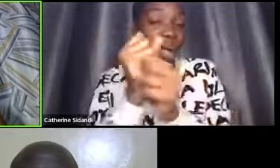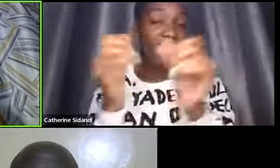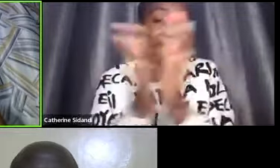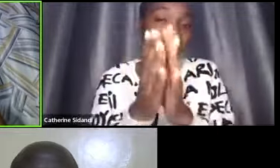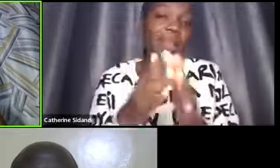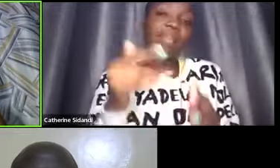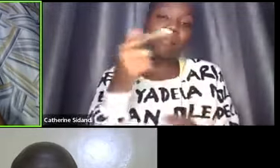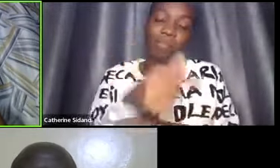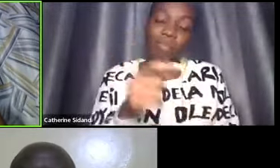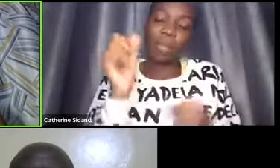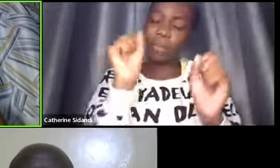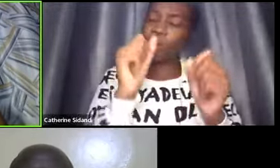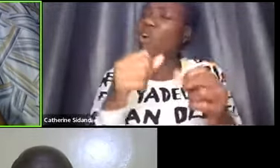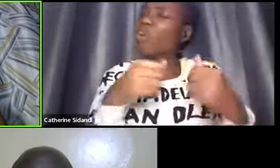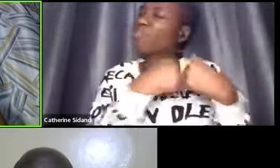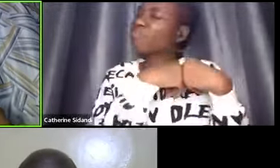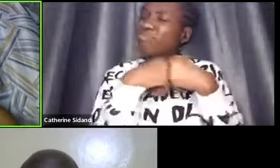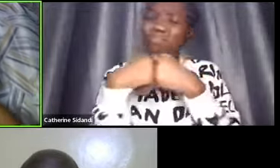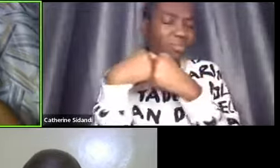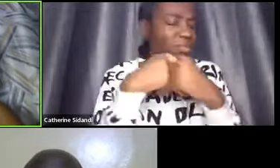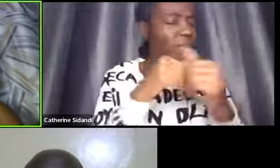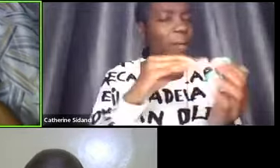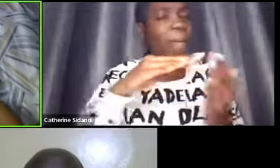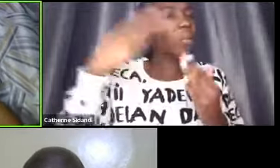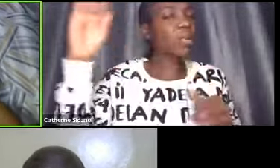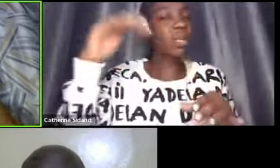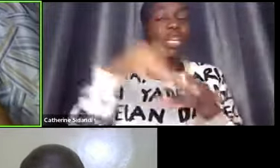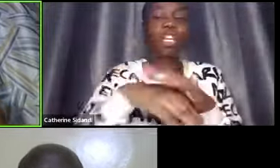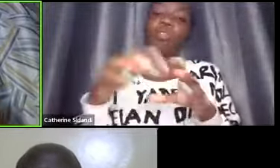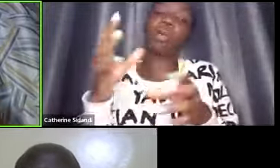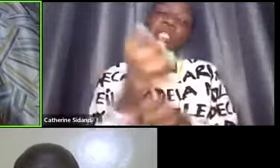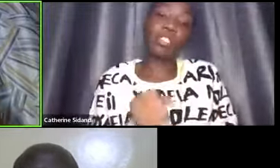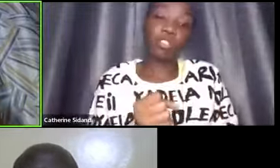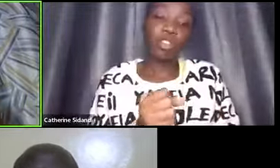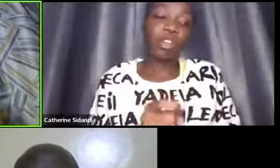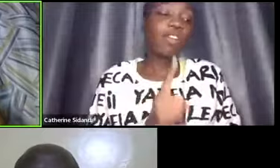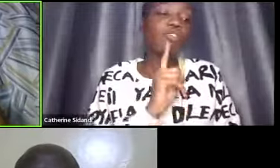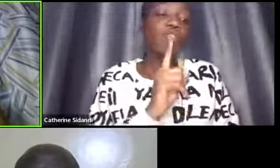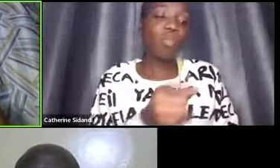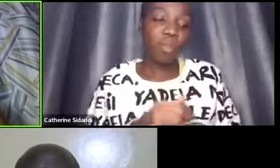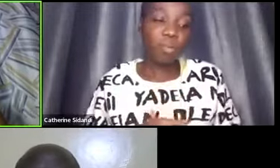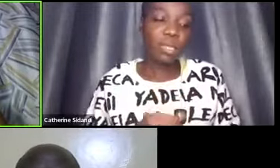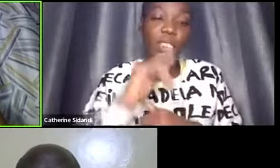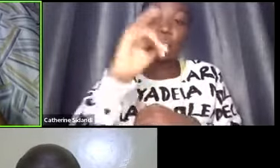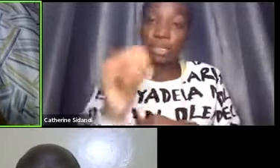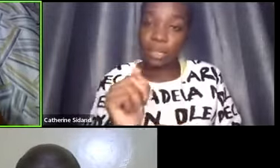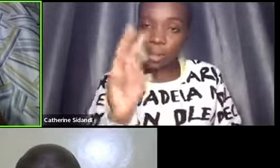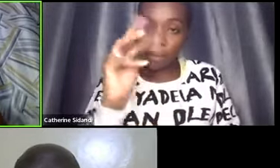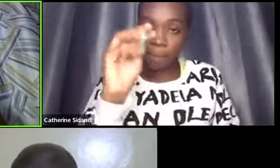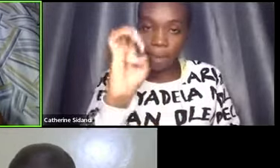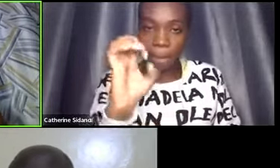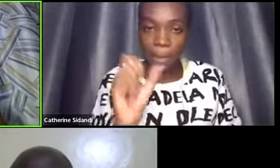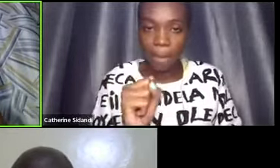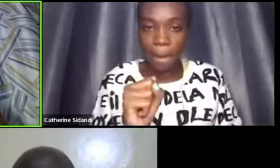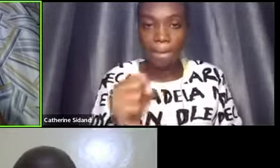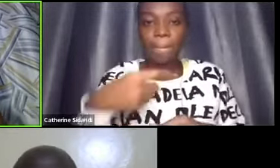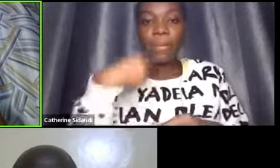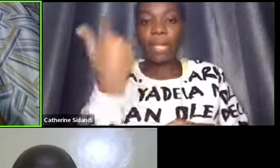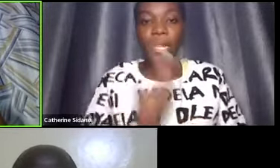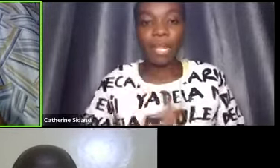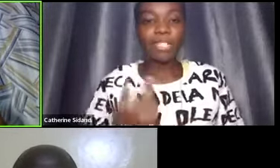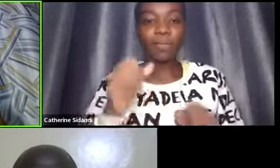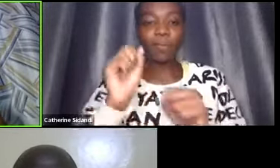major challenge for most of us, especially in the organizations. So Mr. James, tell us, how can we create